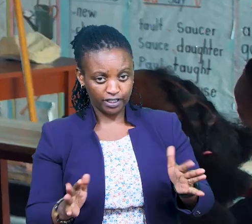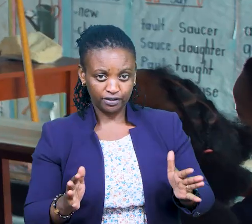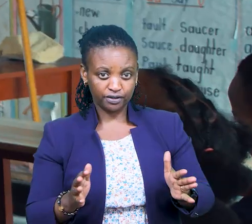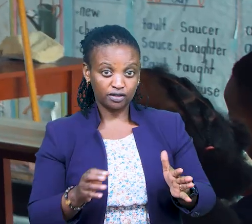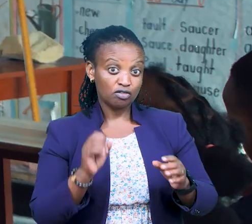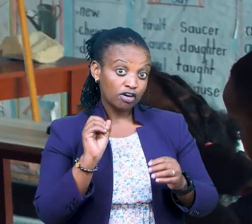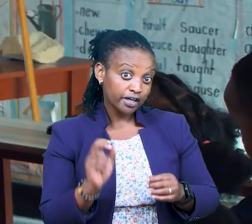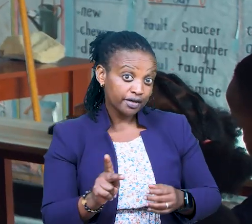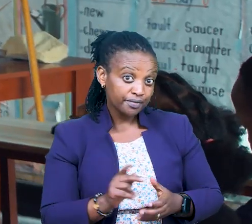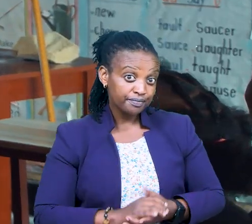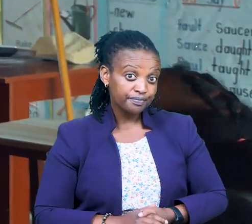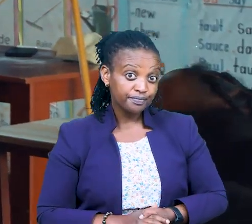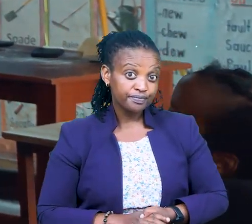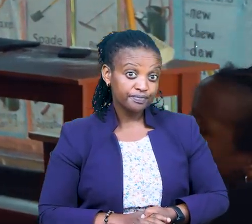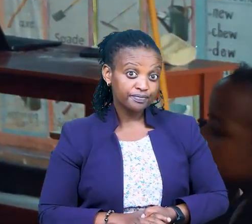Okay?